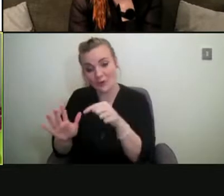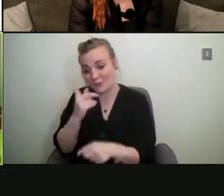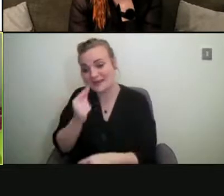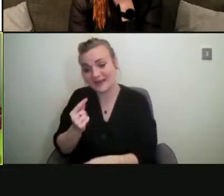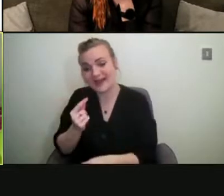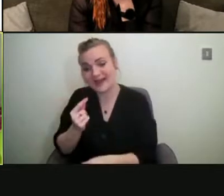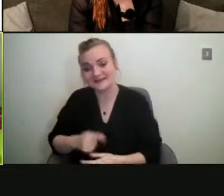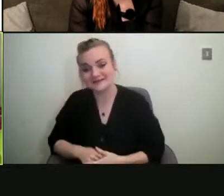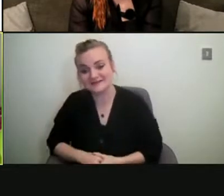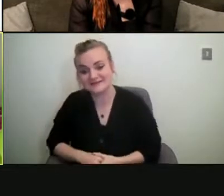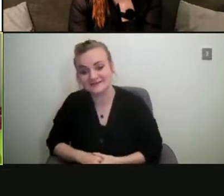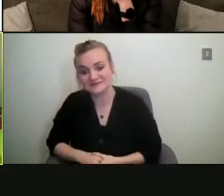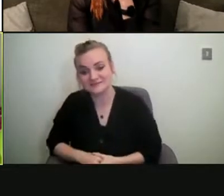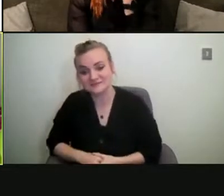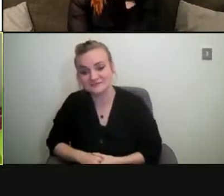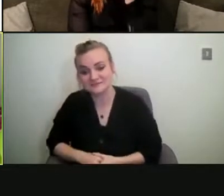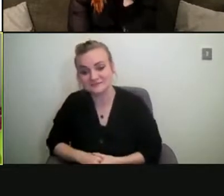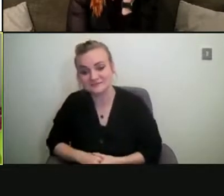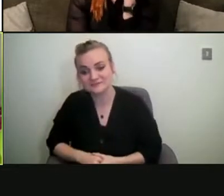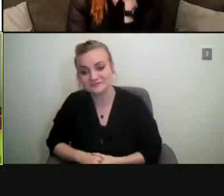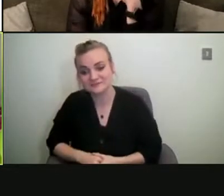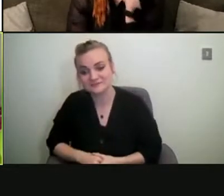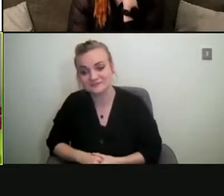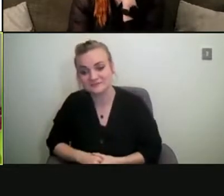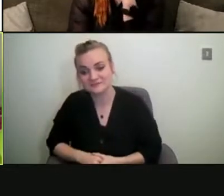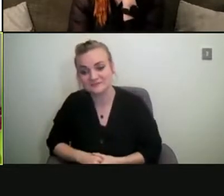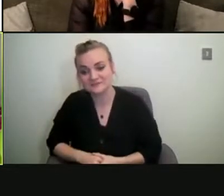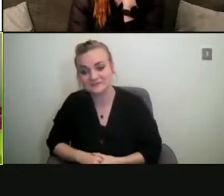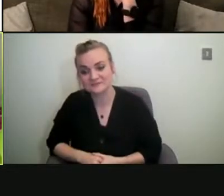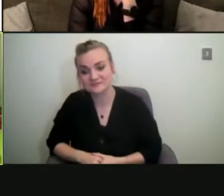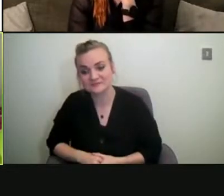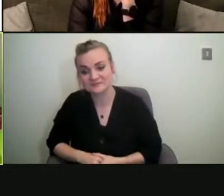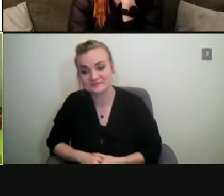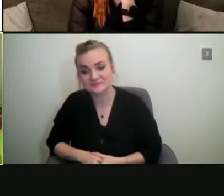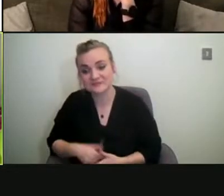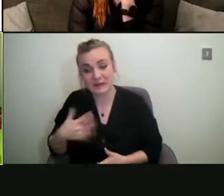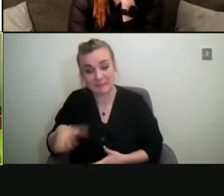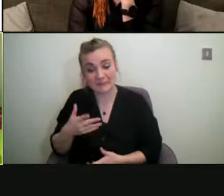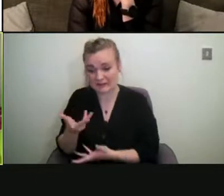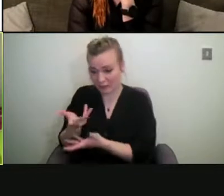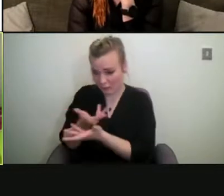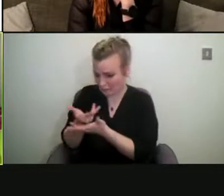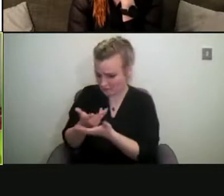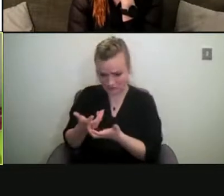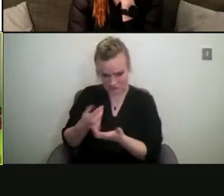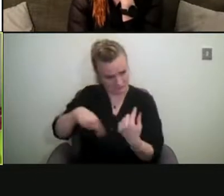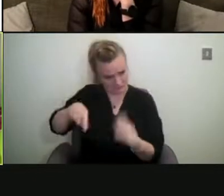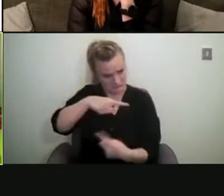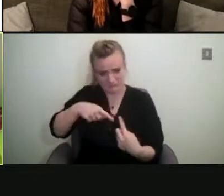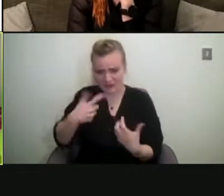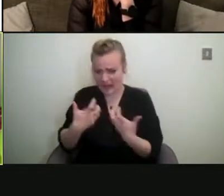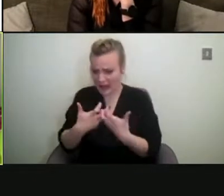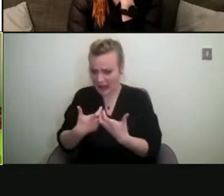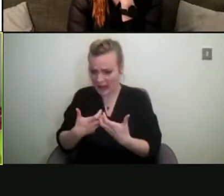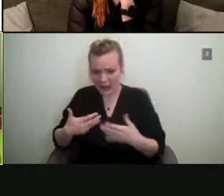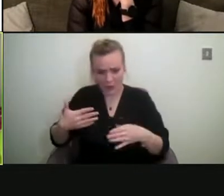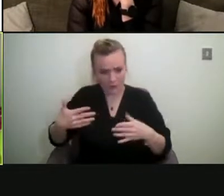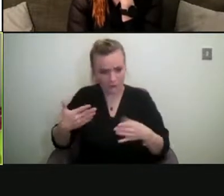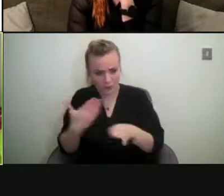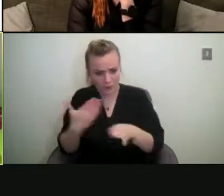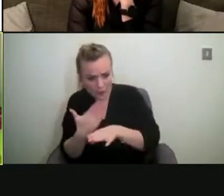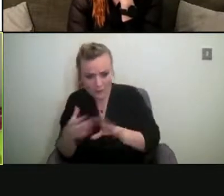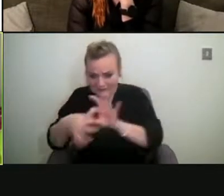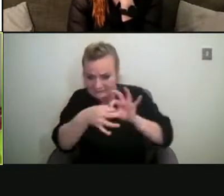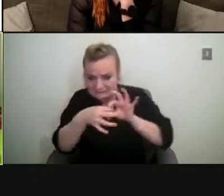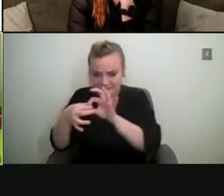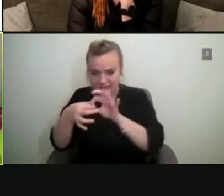When we had a chat about how can we work on stage,